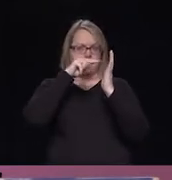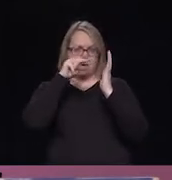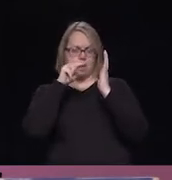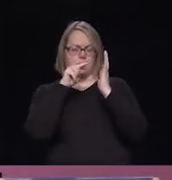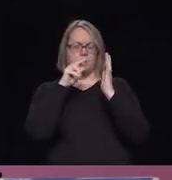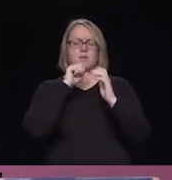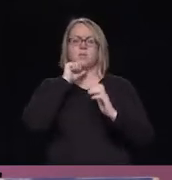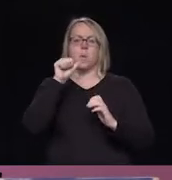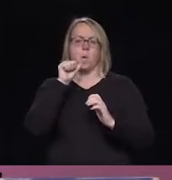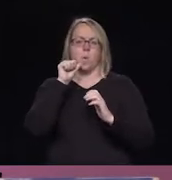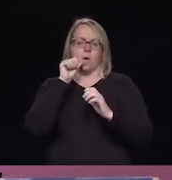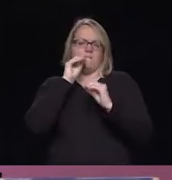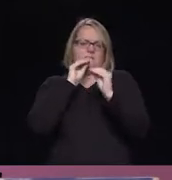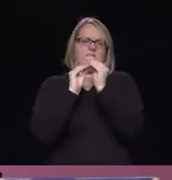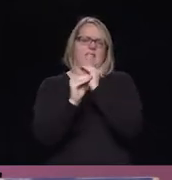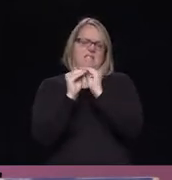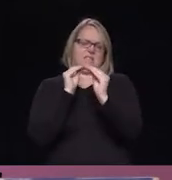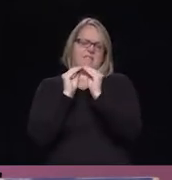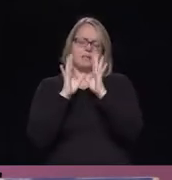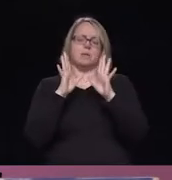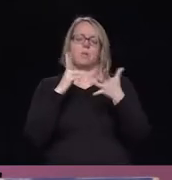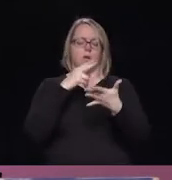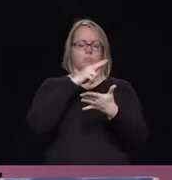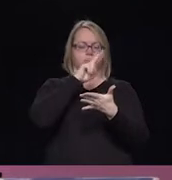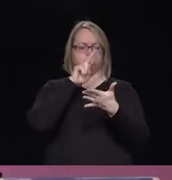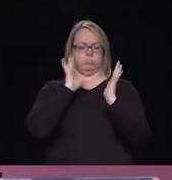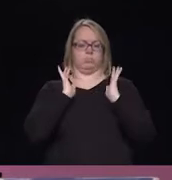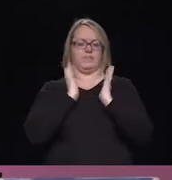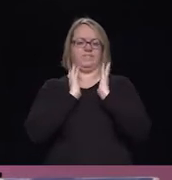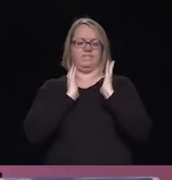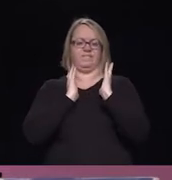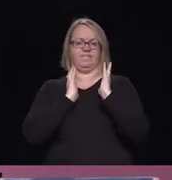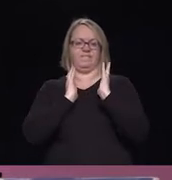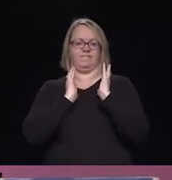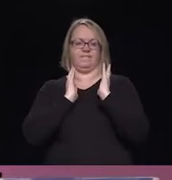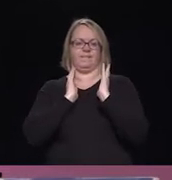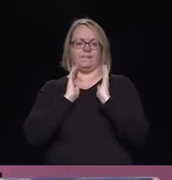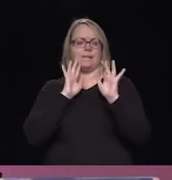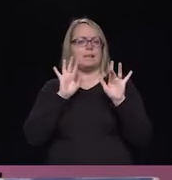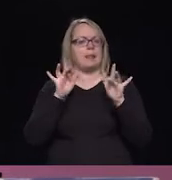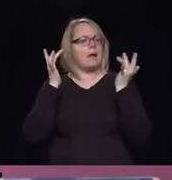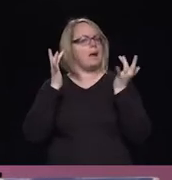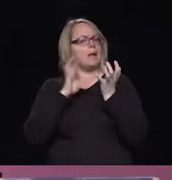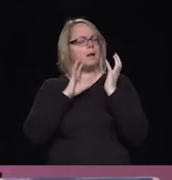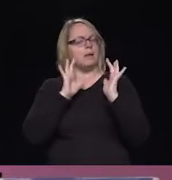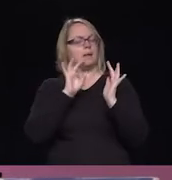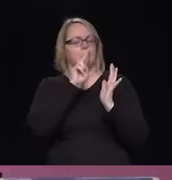Let's get some more white for that second bump. This one should be a little bit higher.